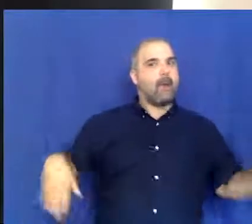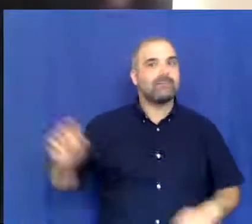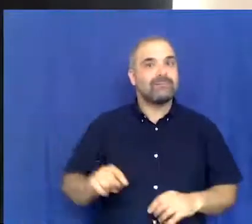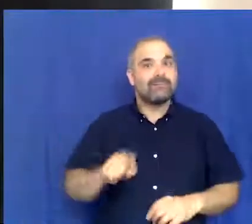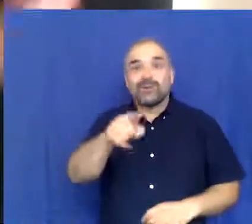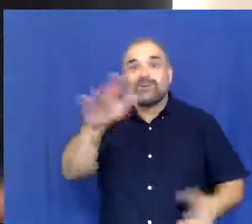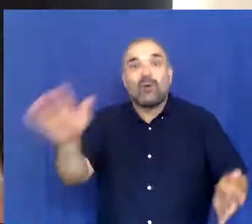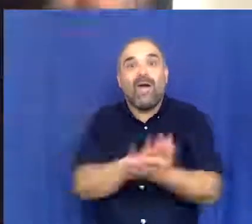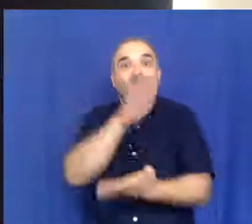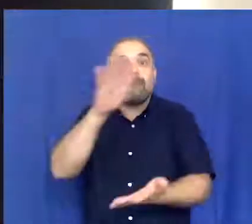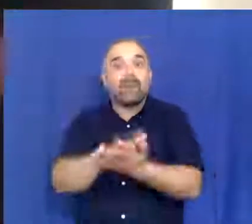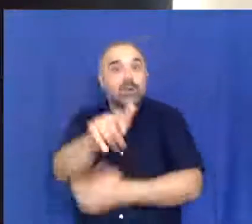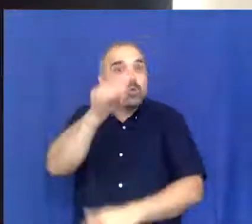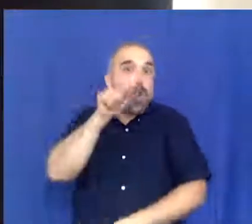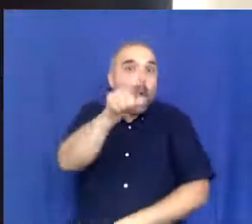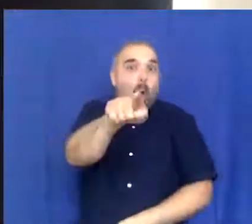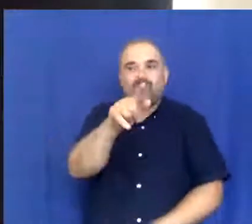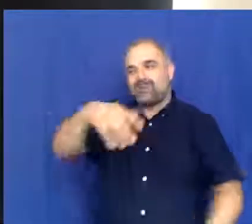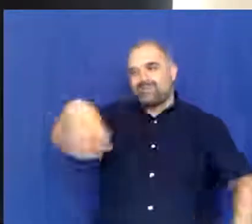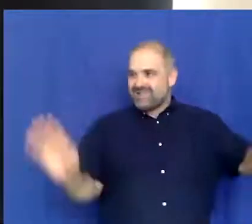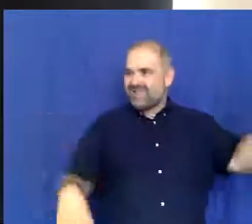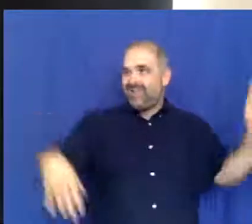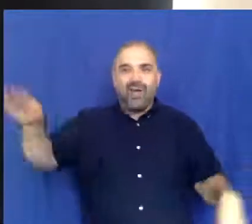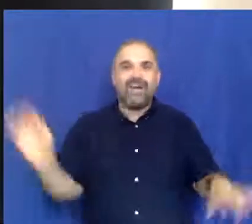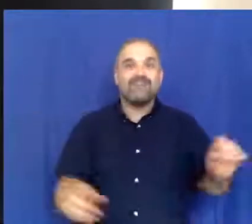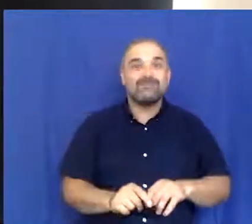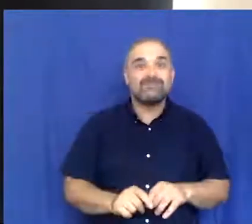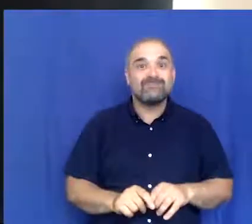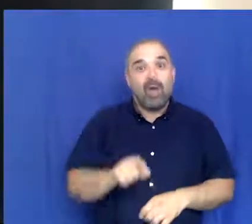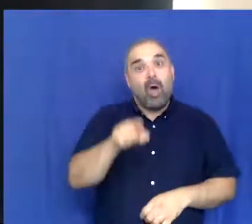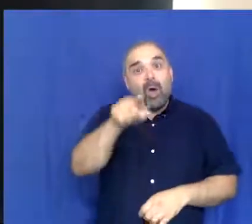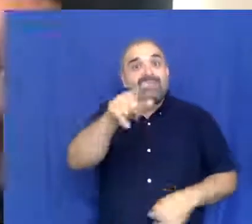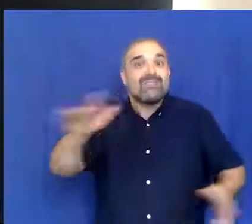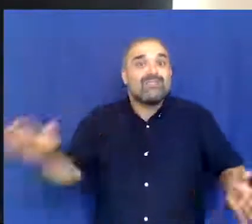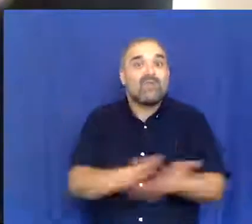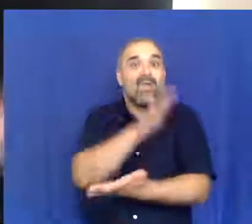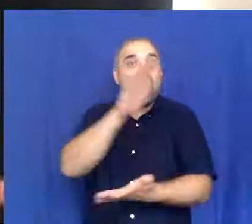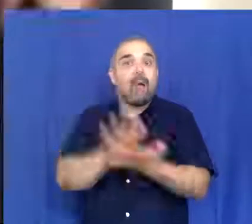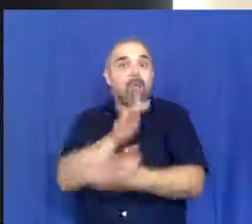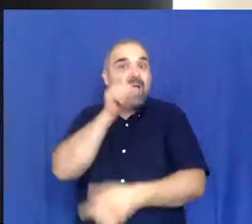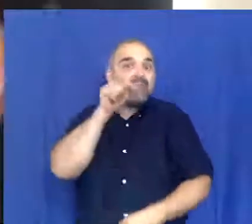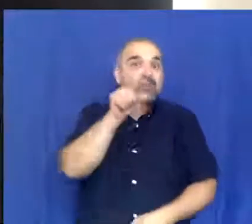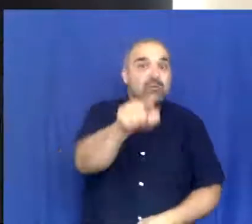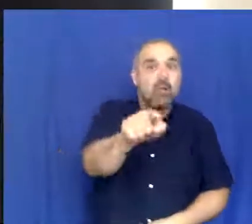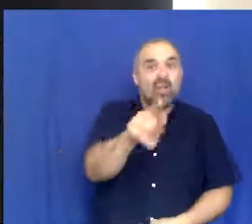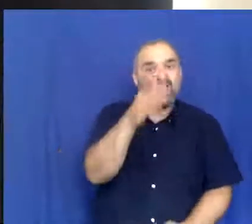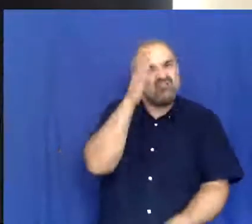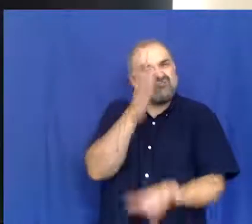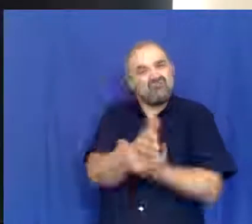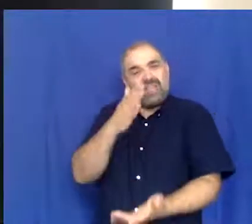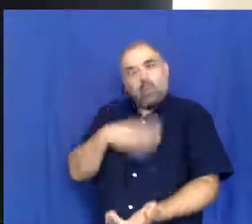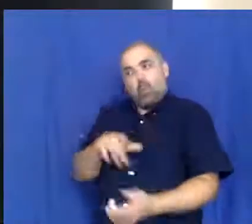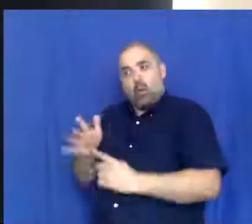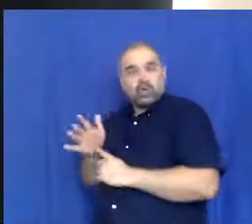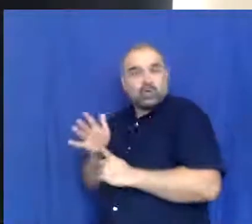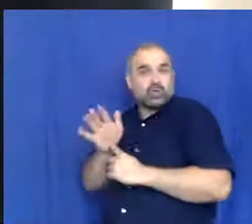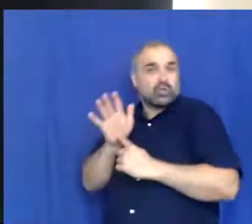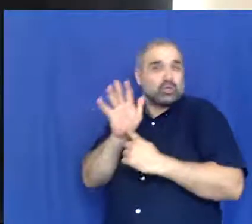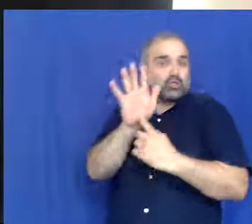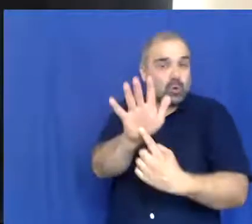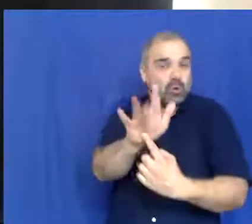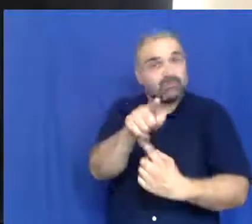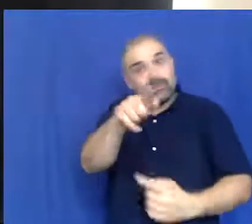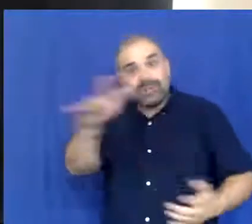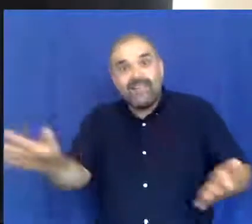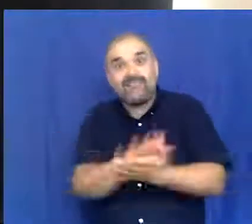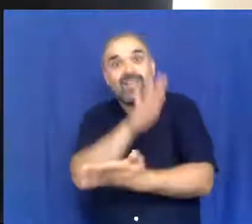wiggle your arms. If you're happy and you know it, wiggle your arms. If you're happy and you know it and